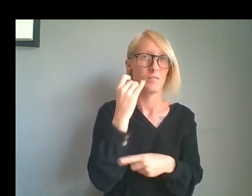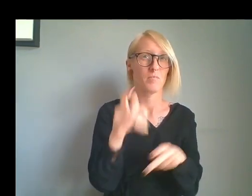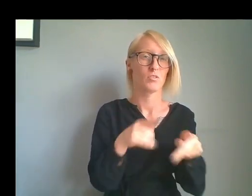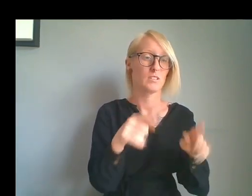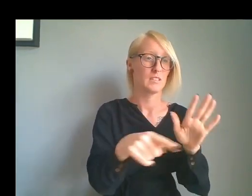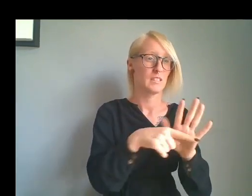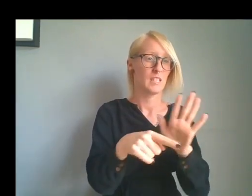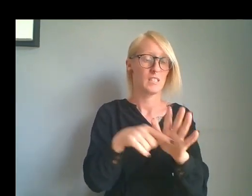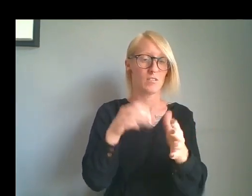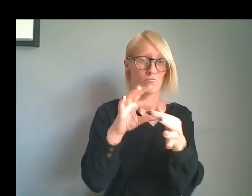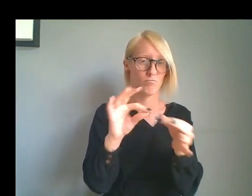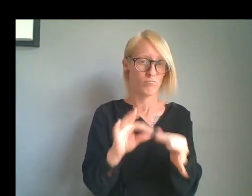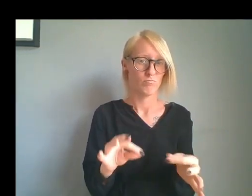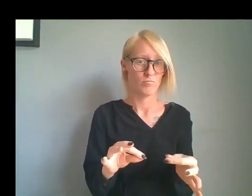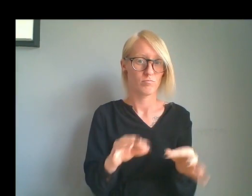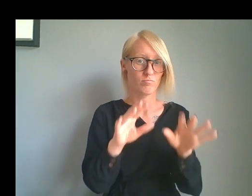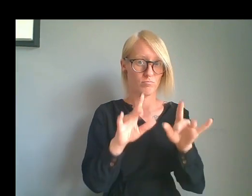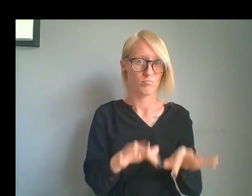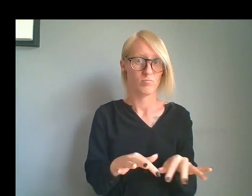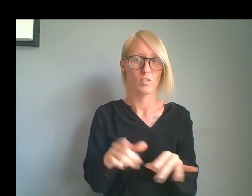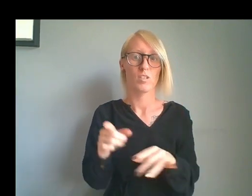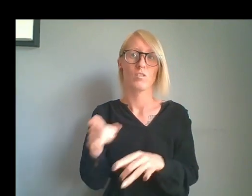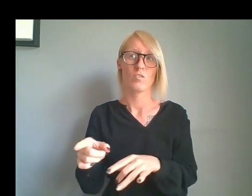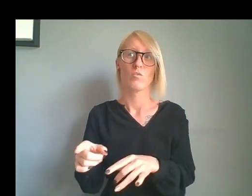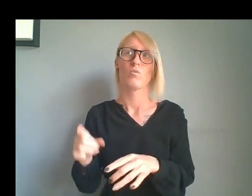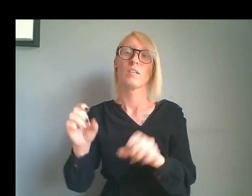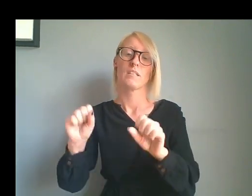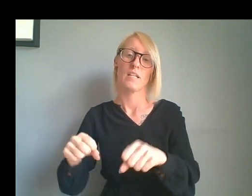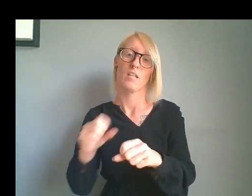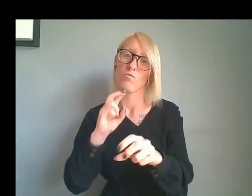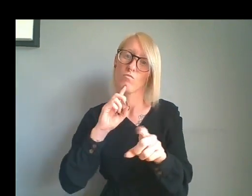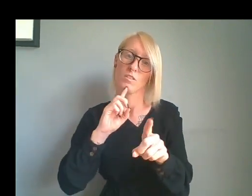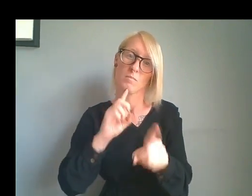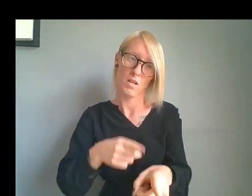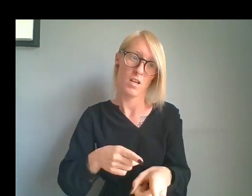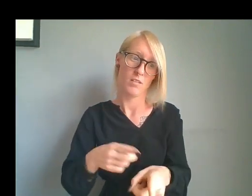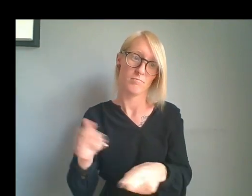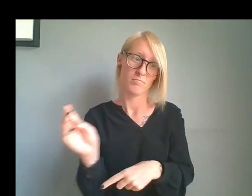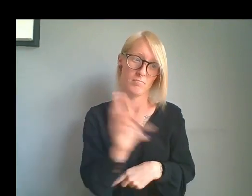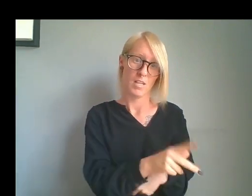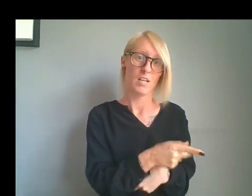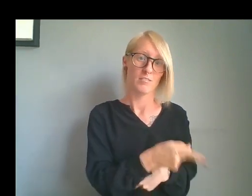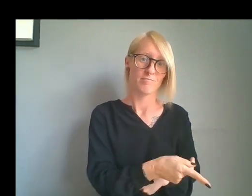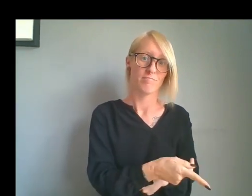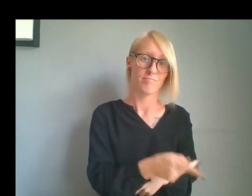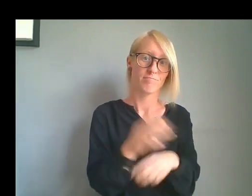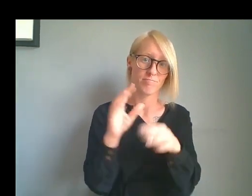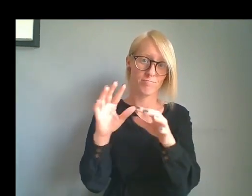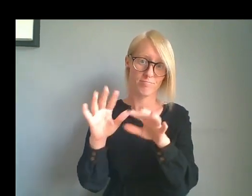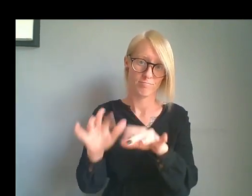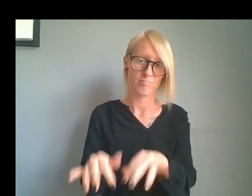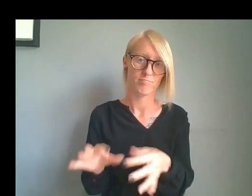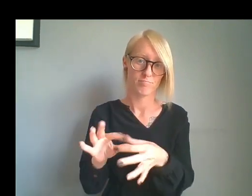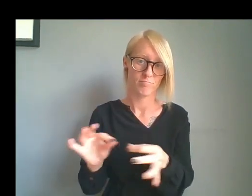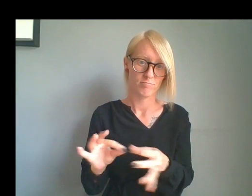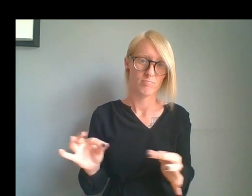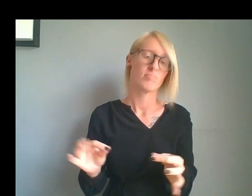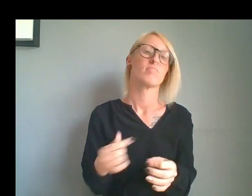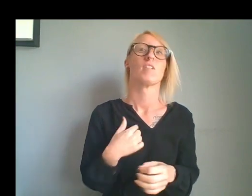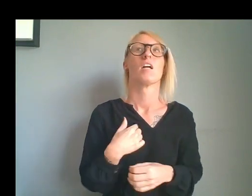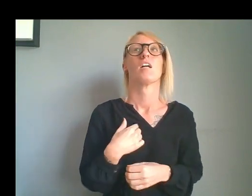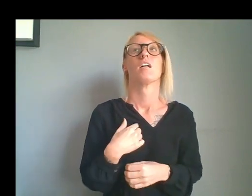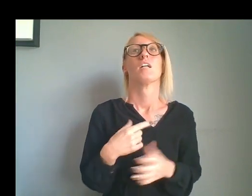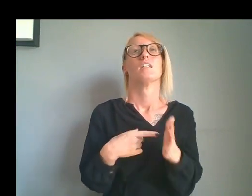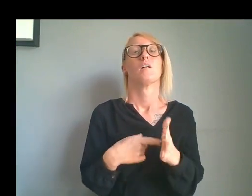you have a medium to respond back. And I'll give you an example of this. I had a company where I was having some trouble with customer support. I